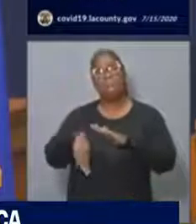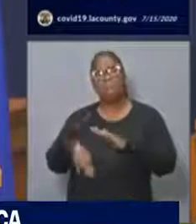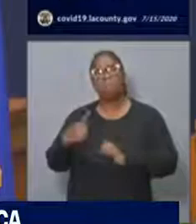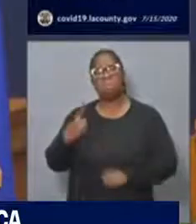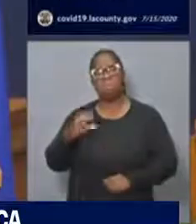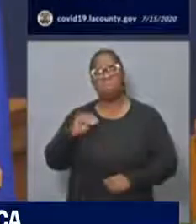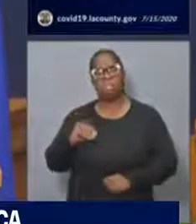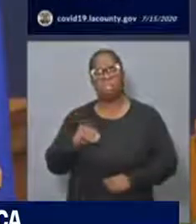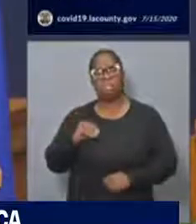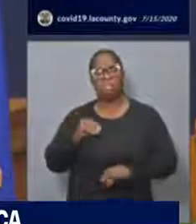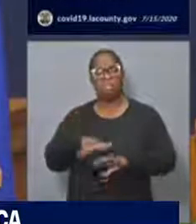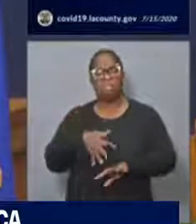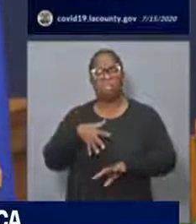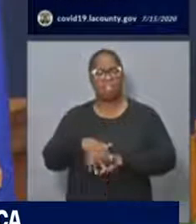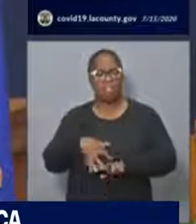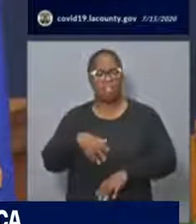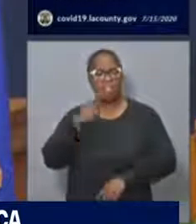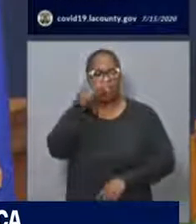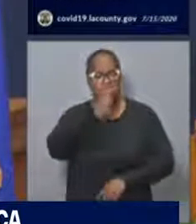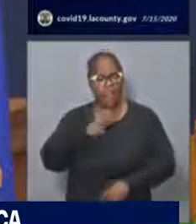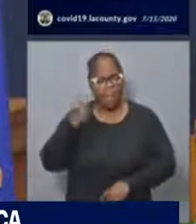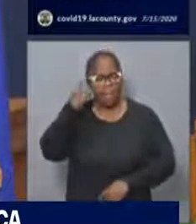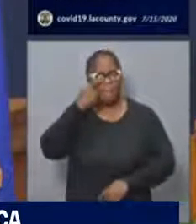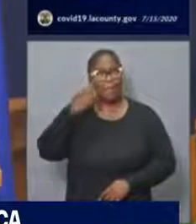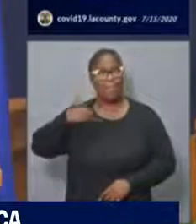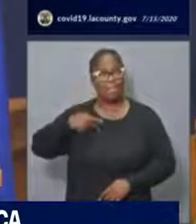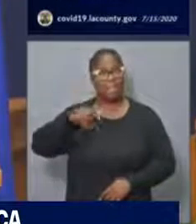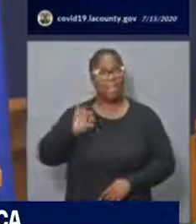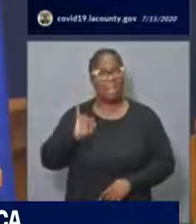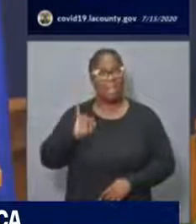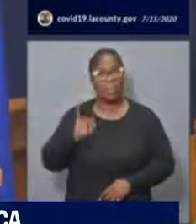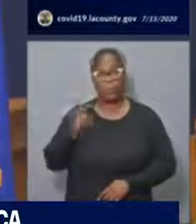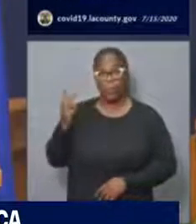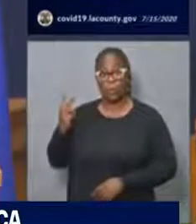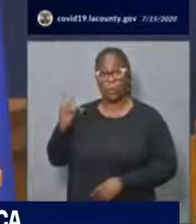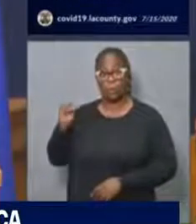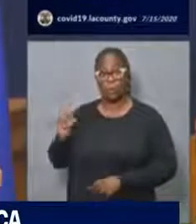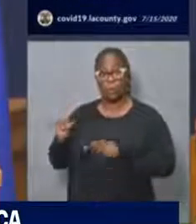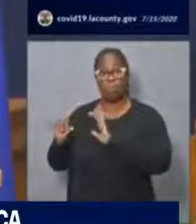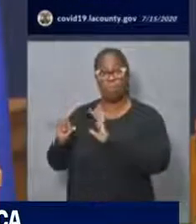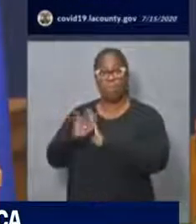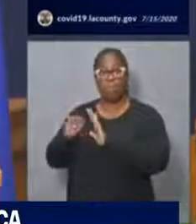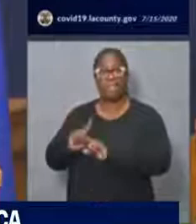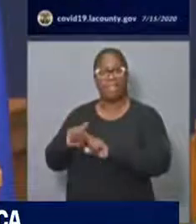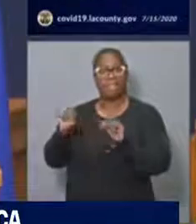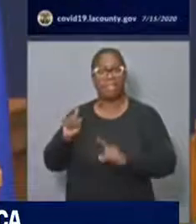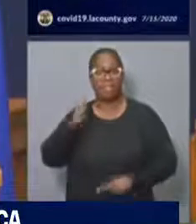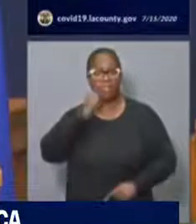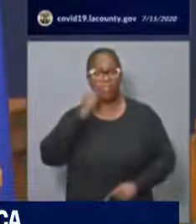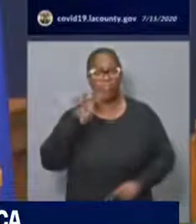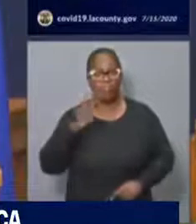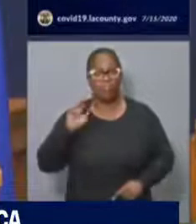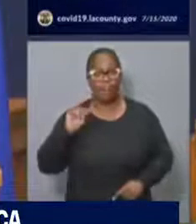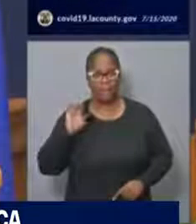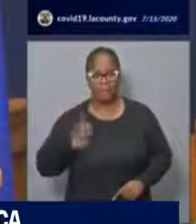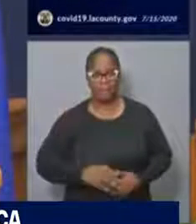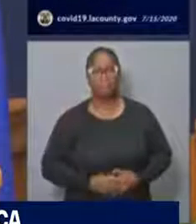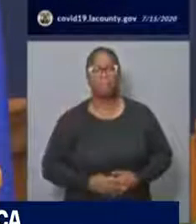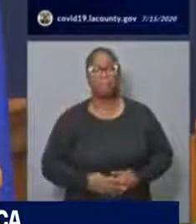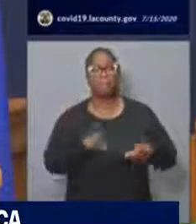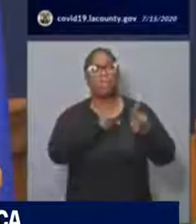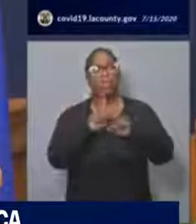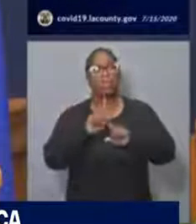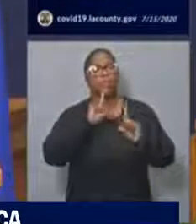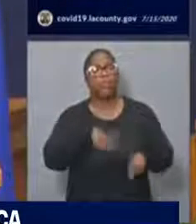than 1% are Native Hawaiian or Pacific Islander, and 2% identified with another race ethnicity. I'm also reporting